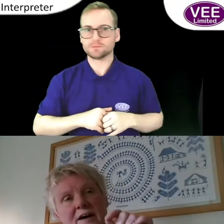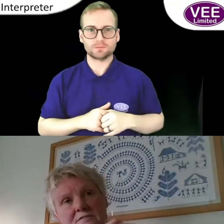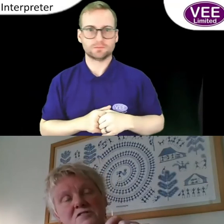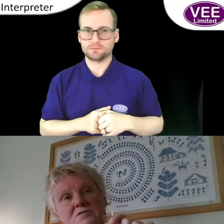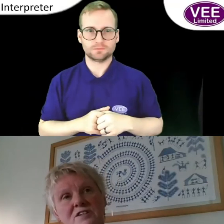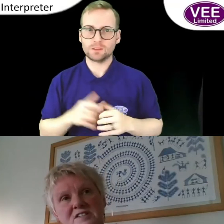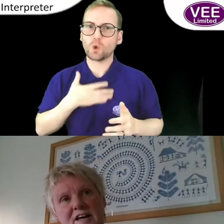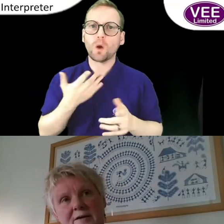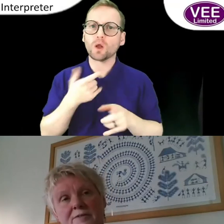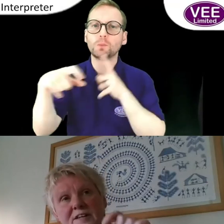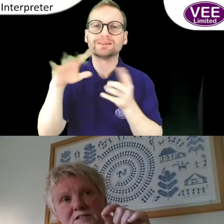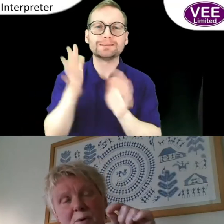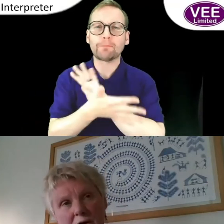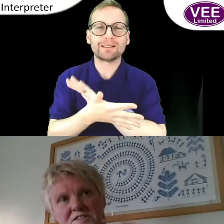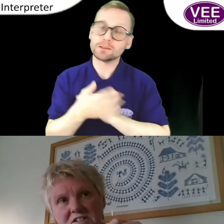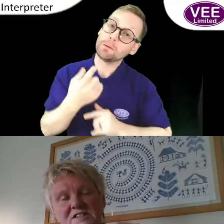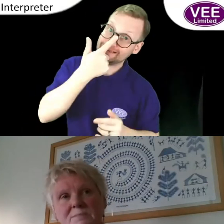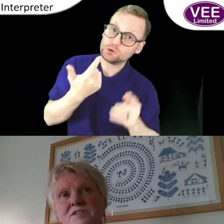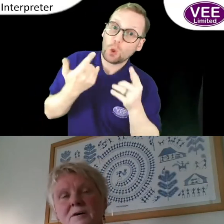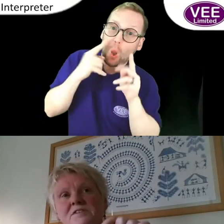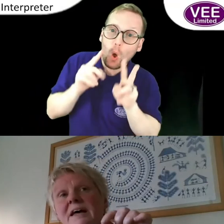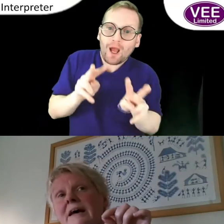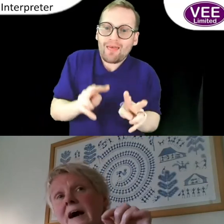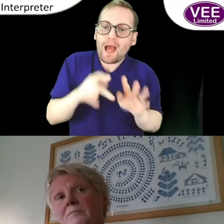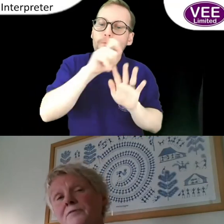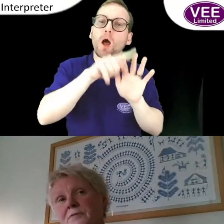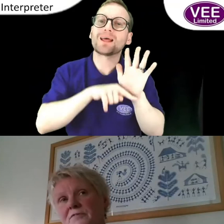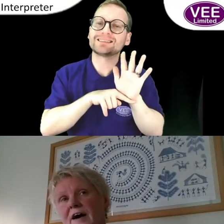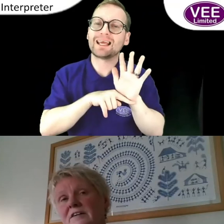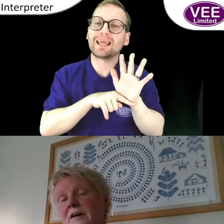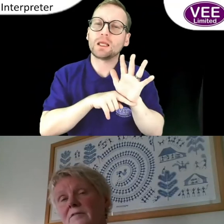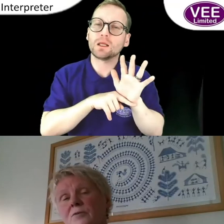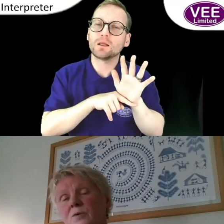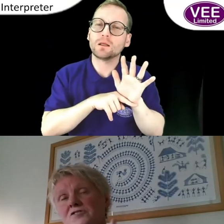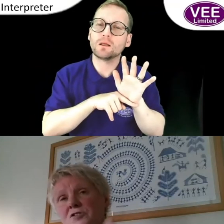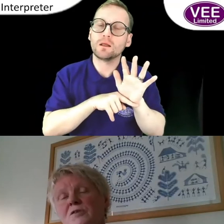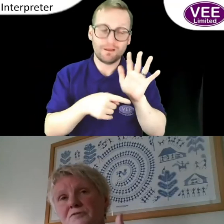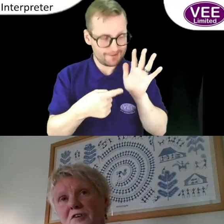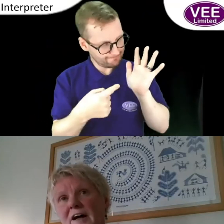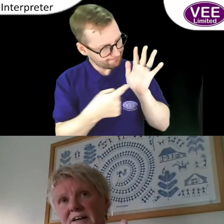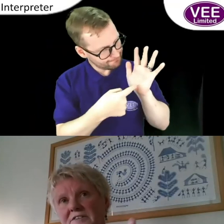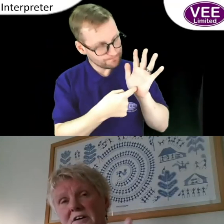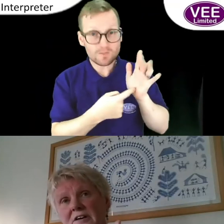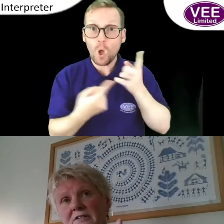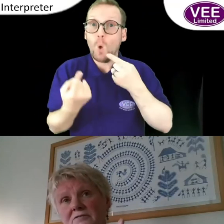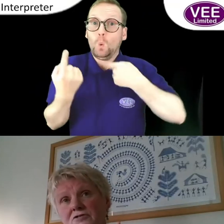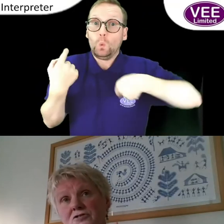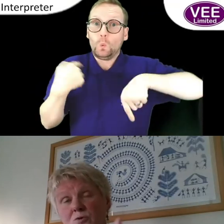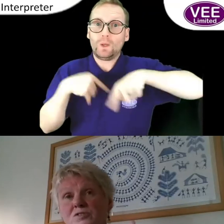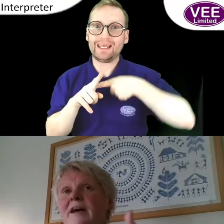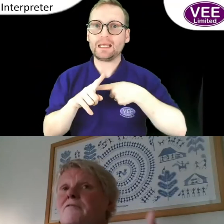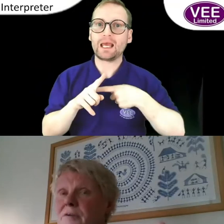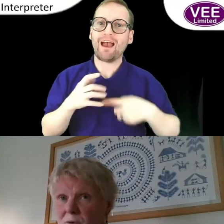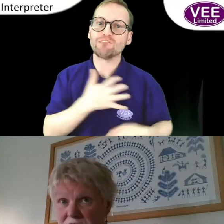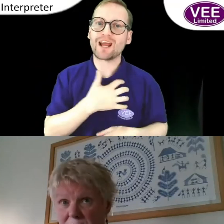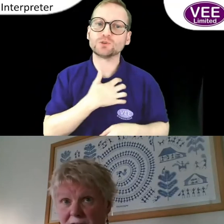also have to address that these policies sometimes come from the fact that we're too afraid to talk